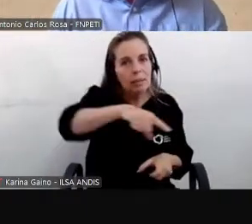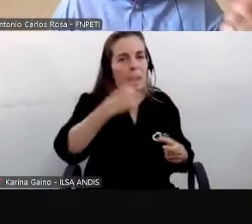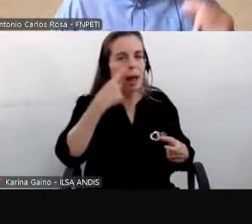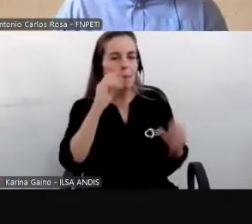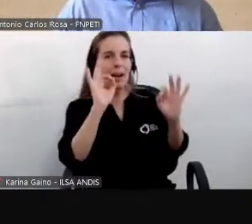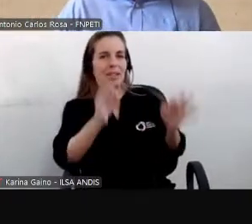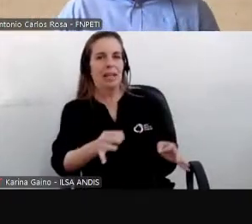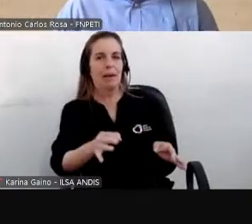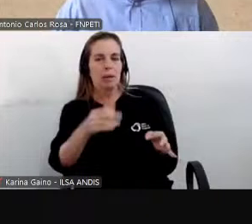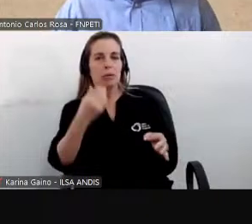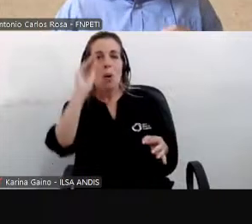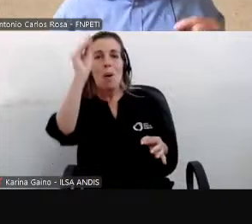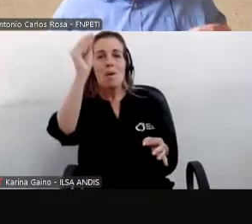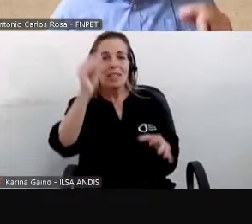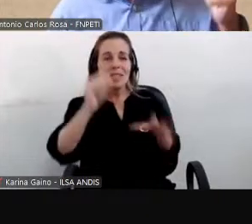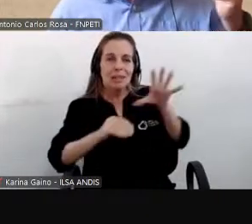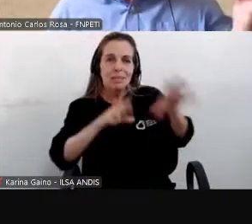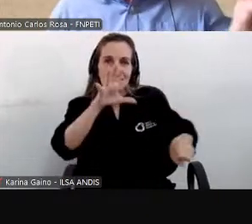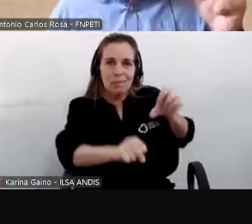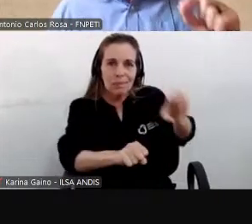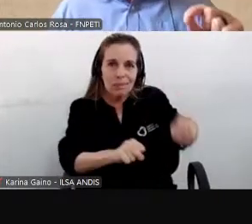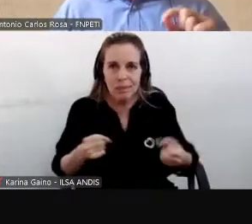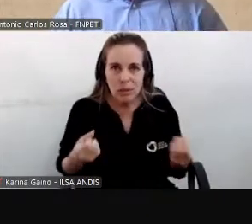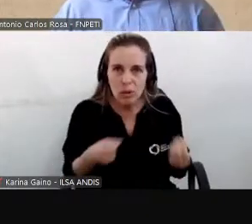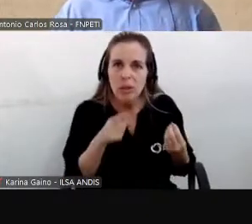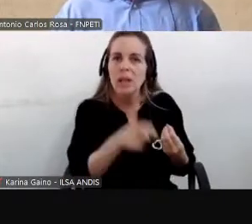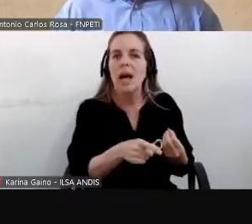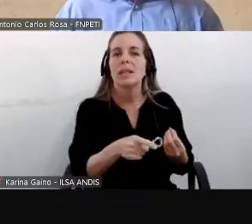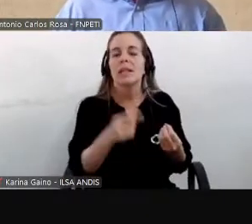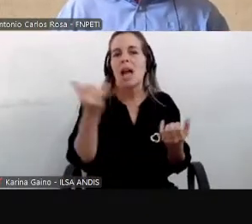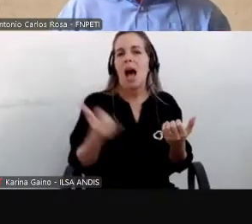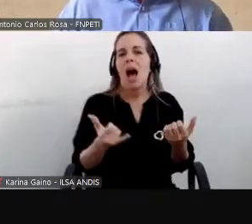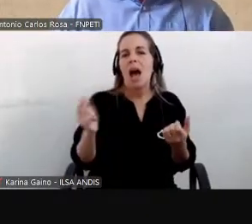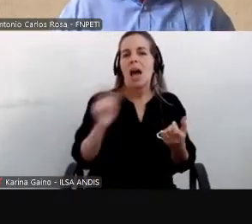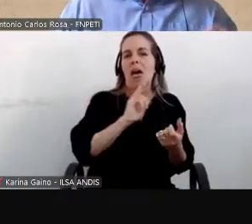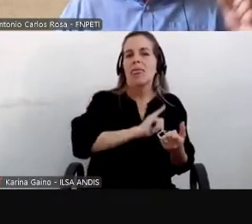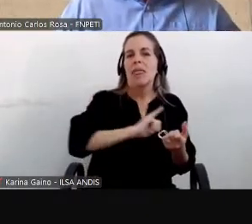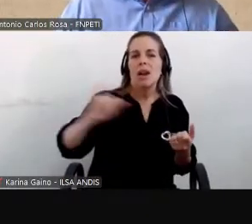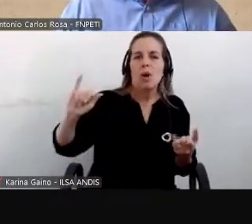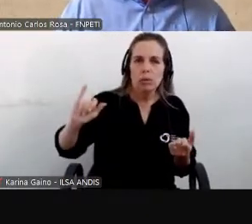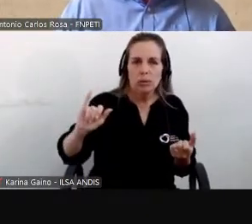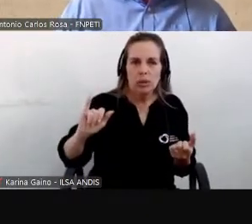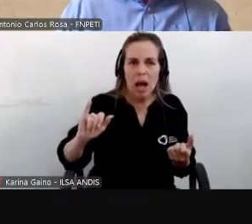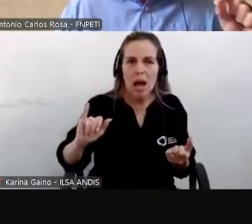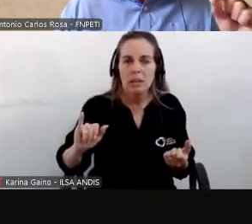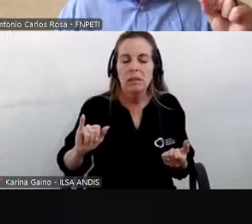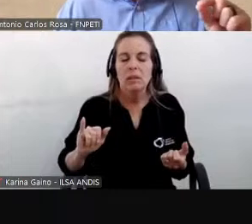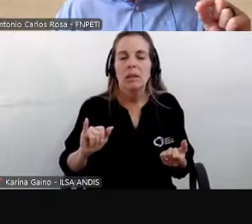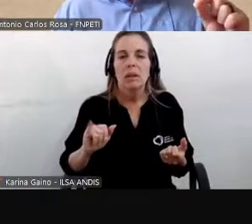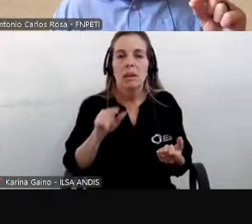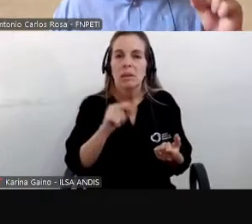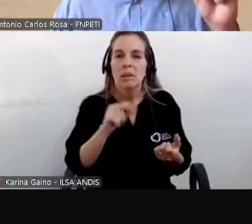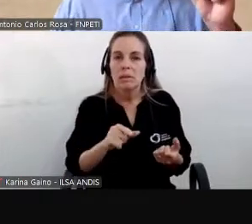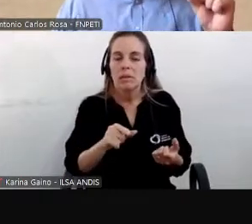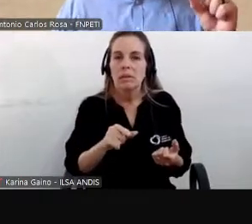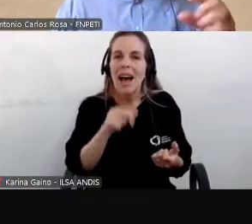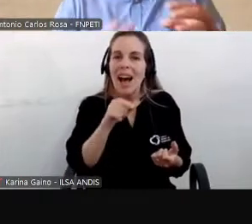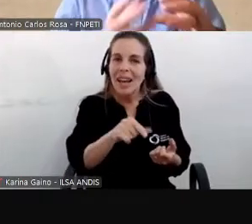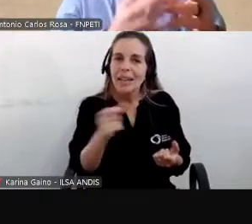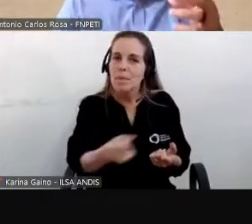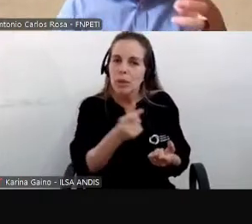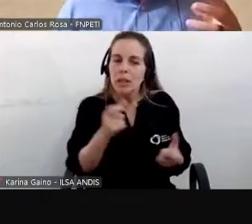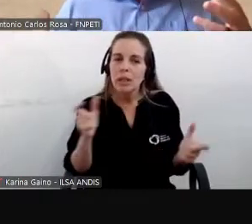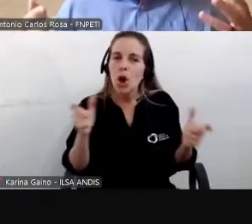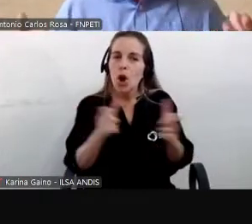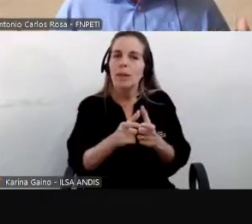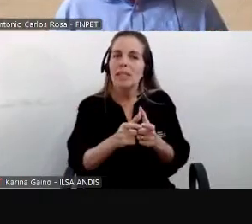promote the distribution of the population to cover all its geographical footprint. And then